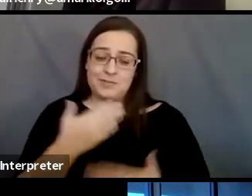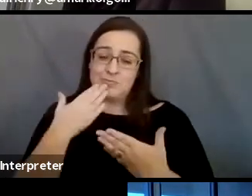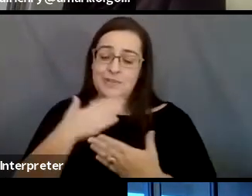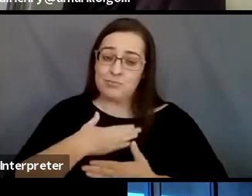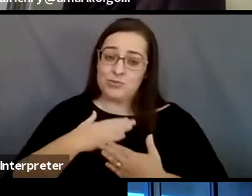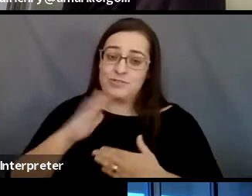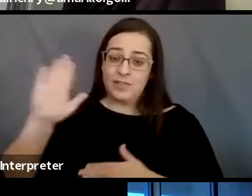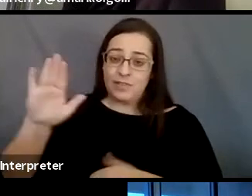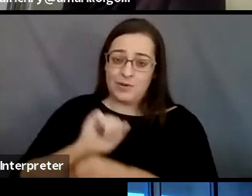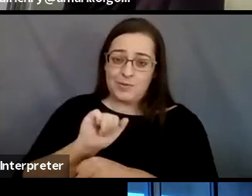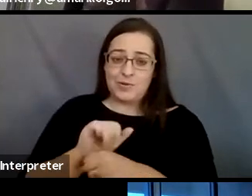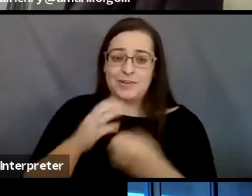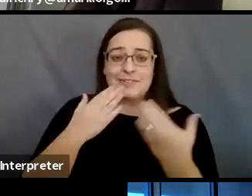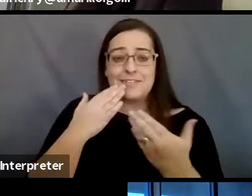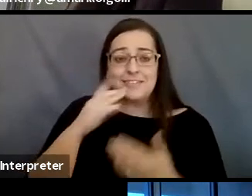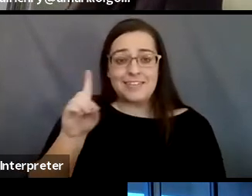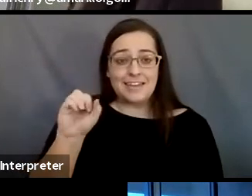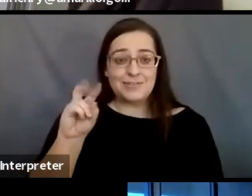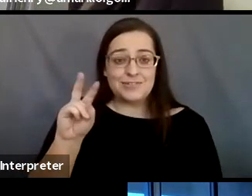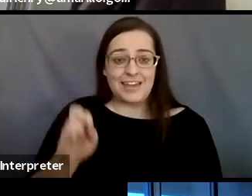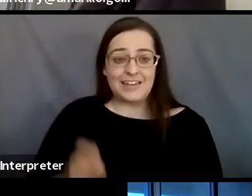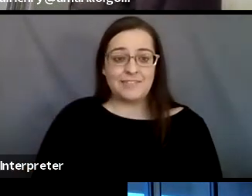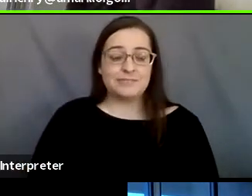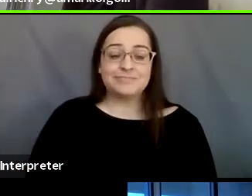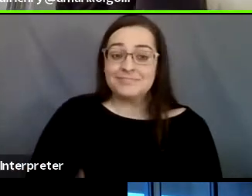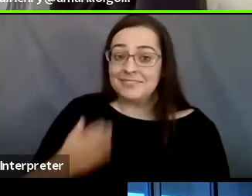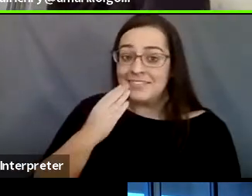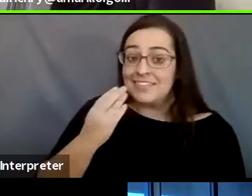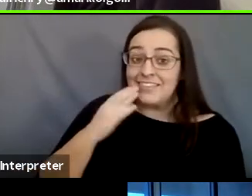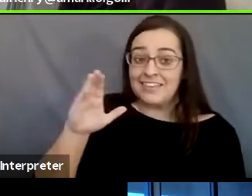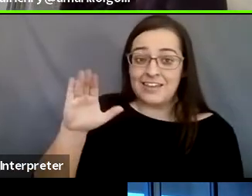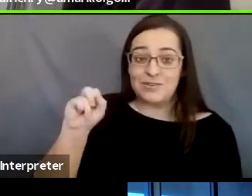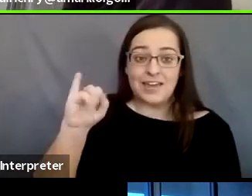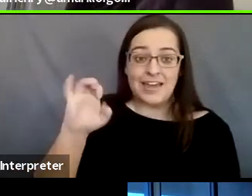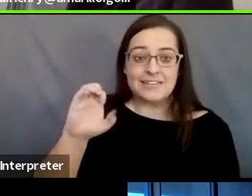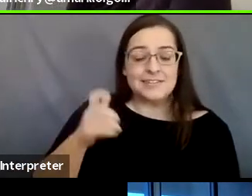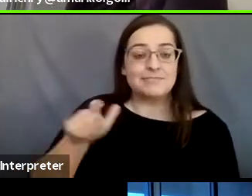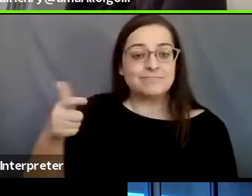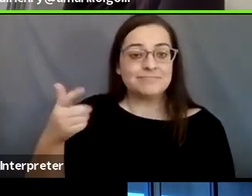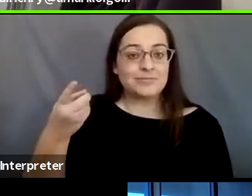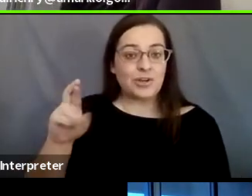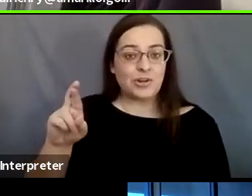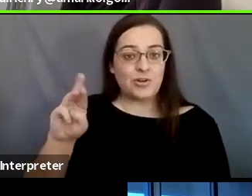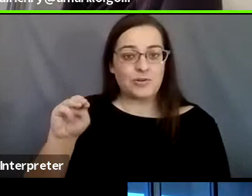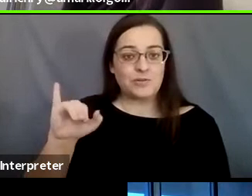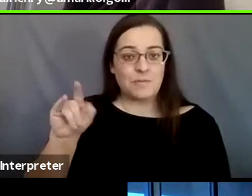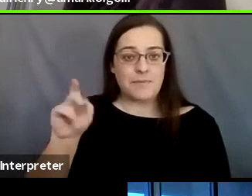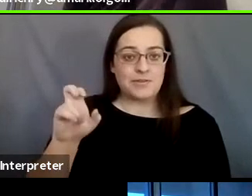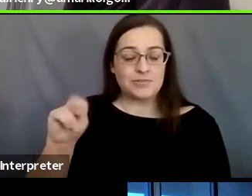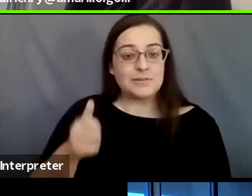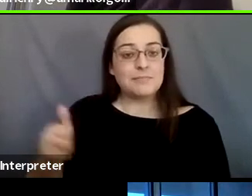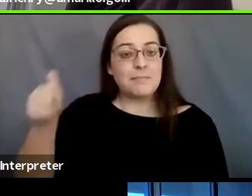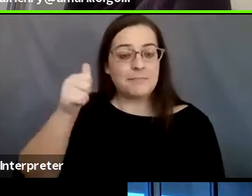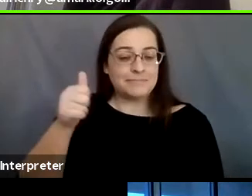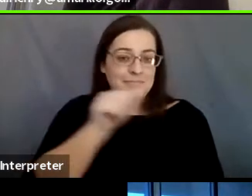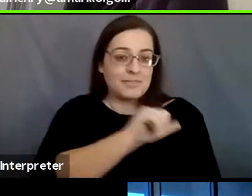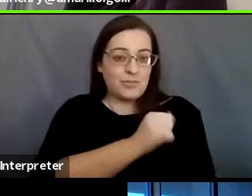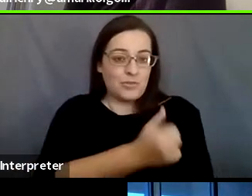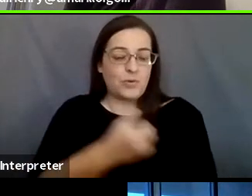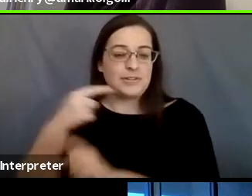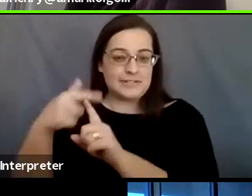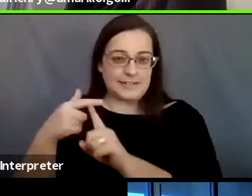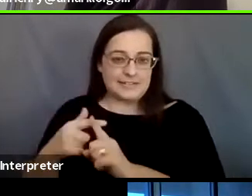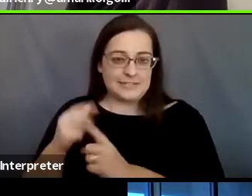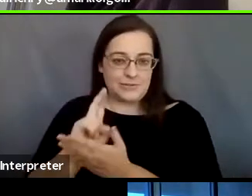work. Thank you, Dave. Thank you, Casie. Let's now go to Dr. Scott Milton, Public Health Authority, Texas Tech University